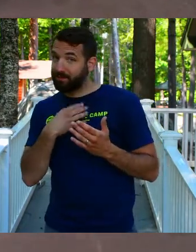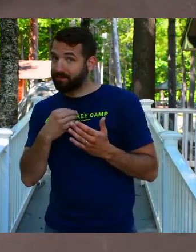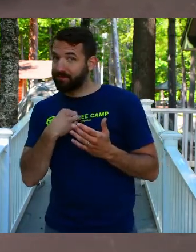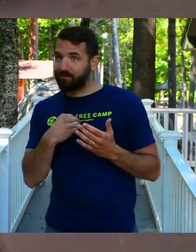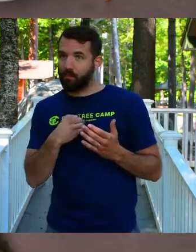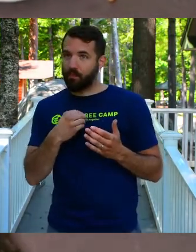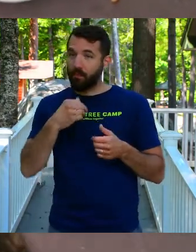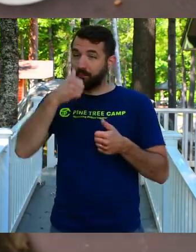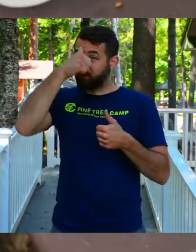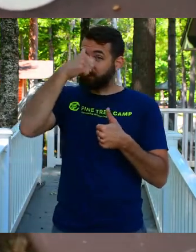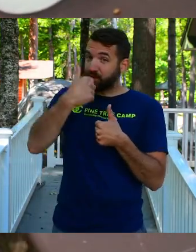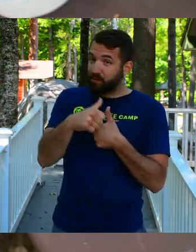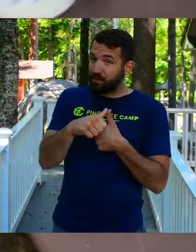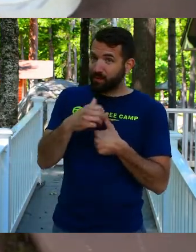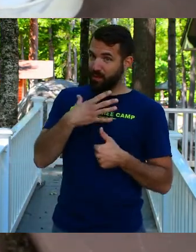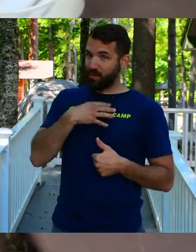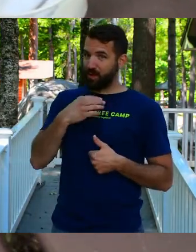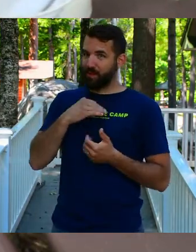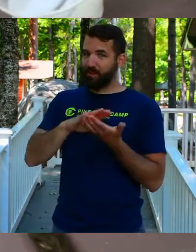see through it for the Suncatcher.